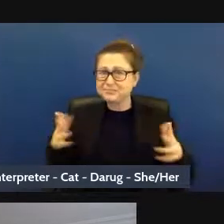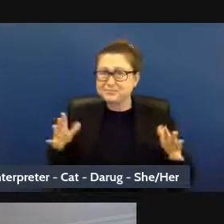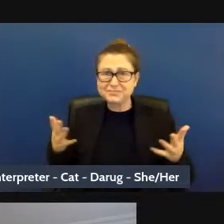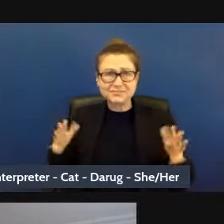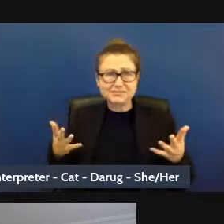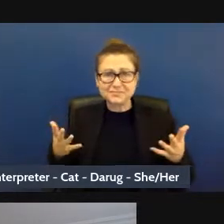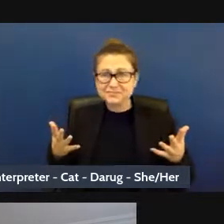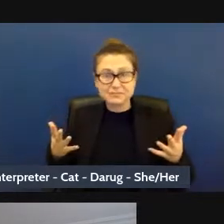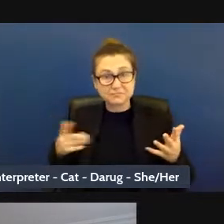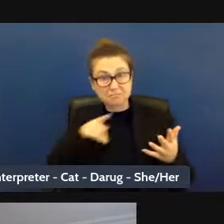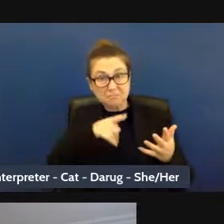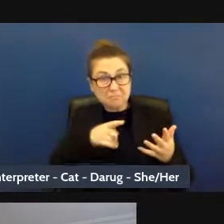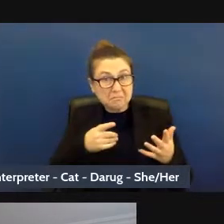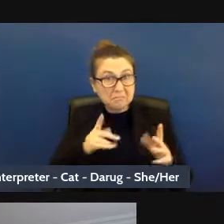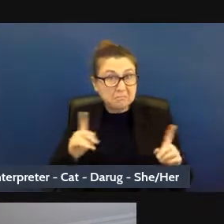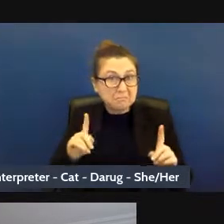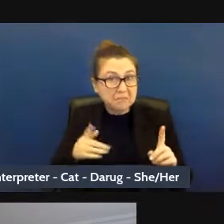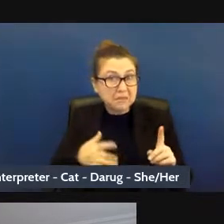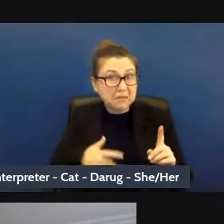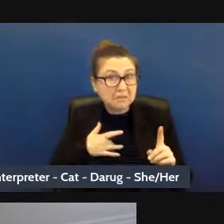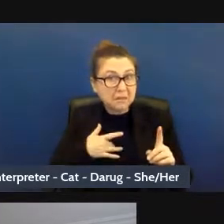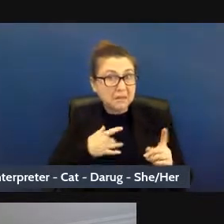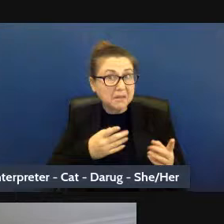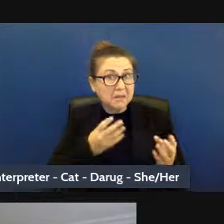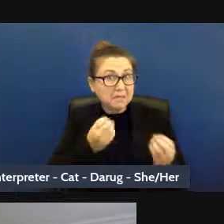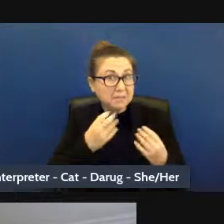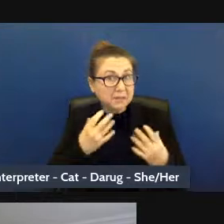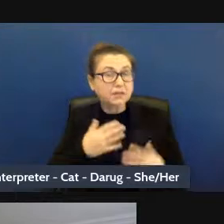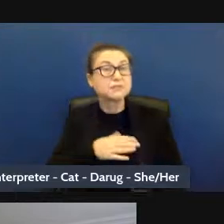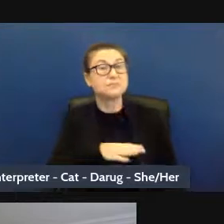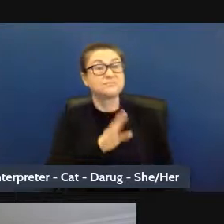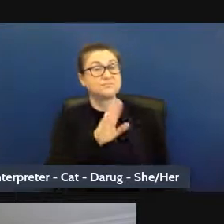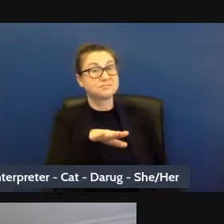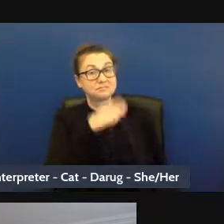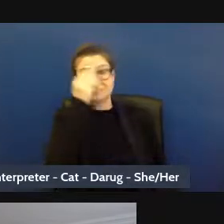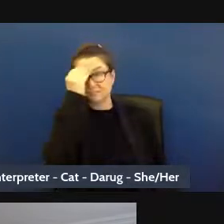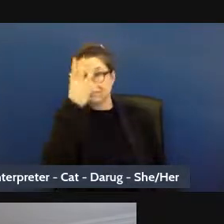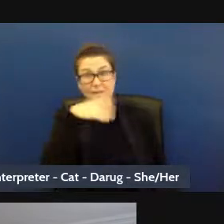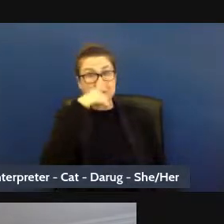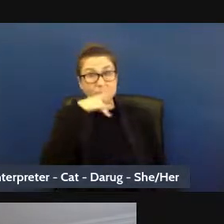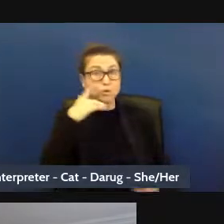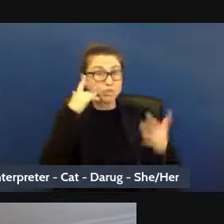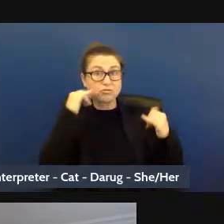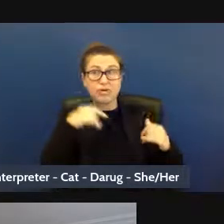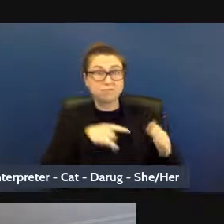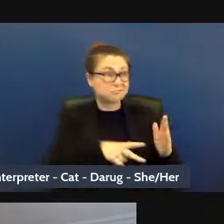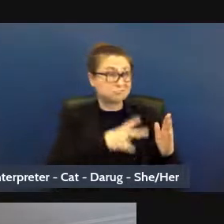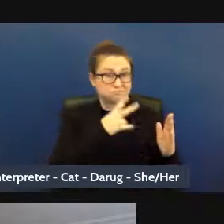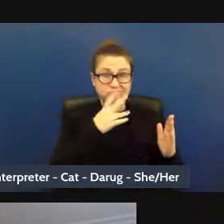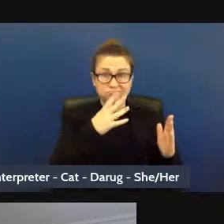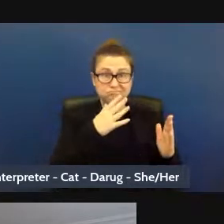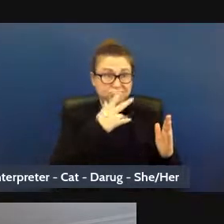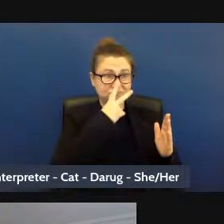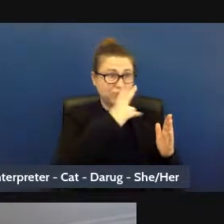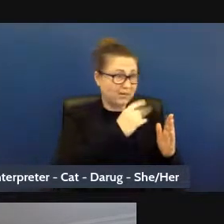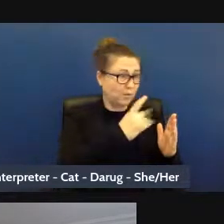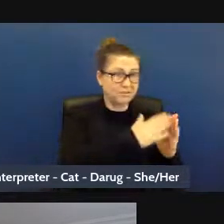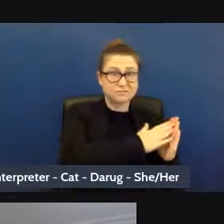this? Well, look, I've got to tell you, we've had people on this trial ranging in age from 21 to